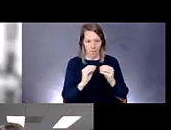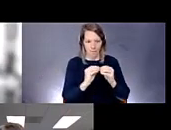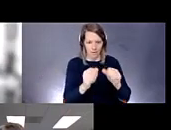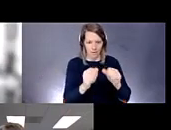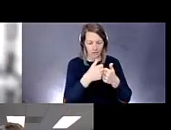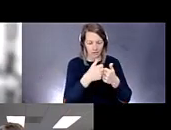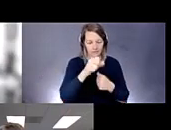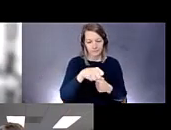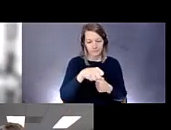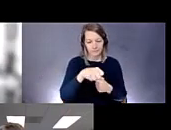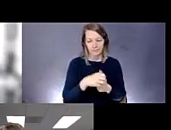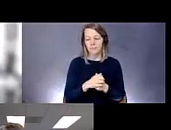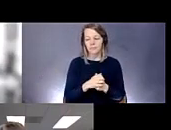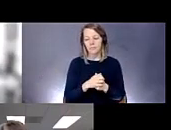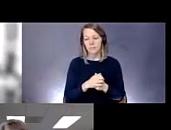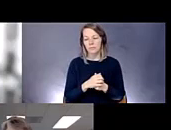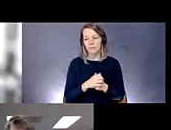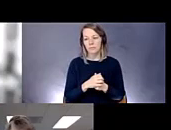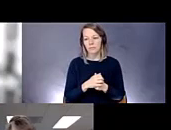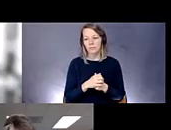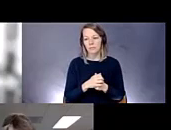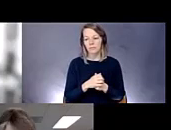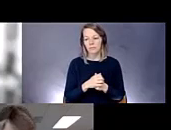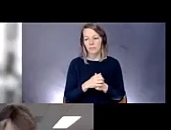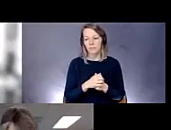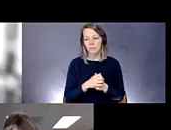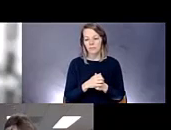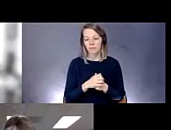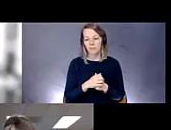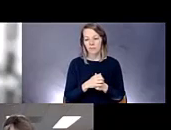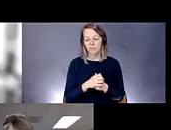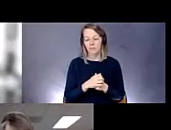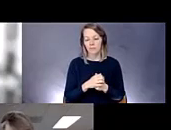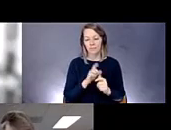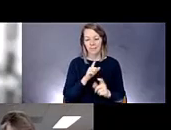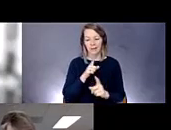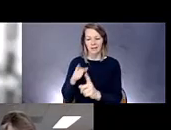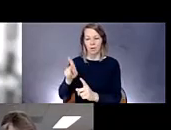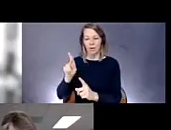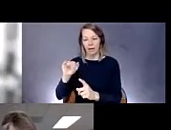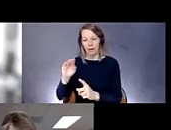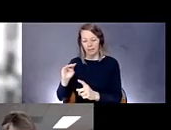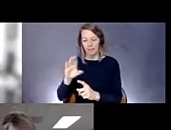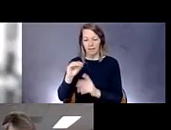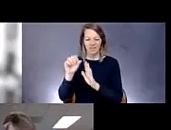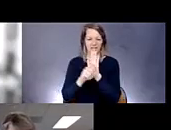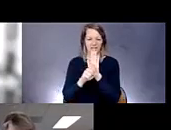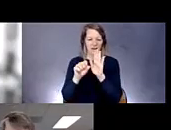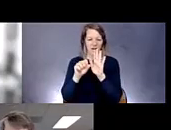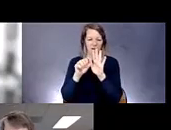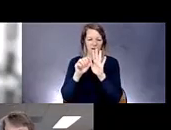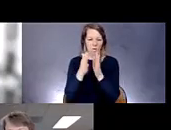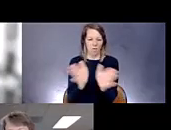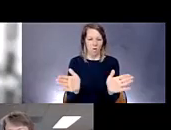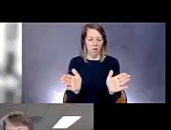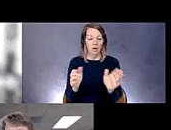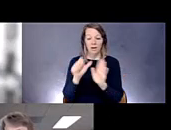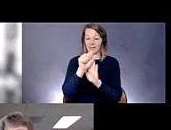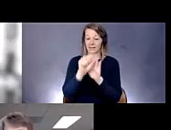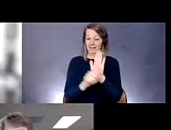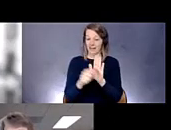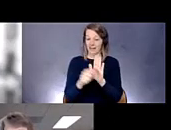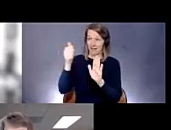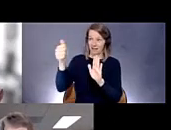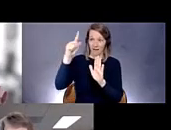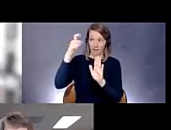But, you know, we do have, you know, again, back to Kim and to the state overall, the state has been very supportive